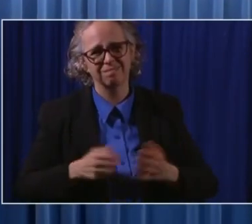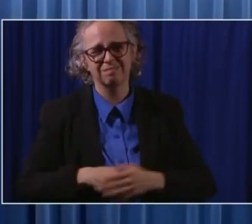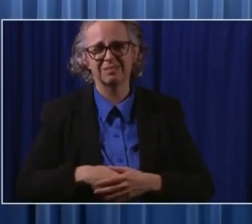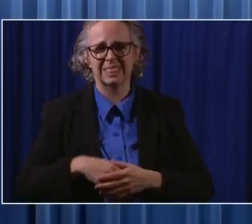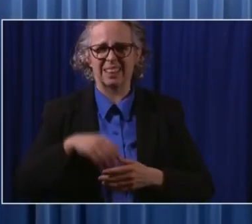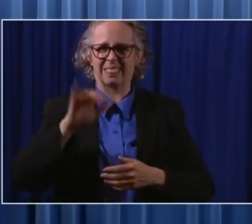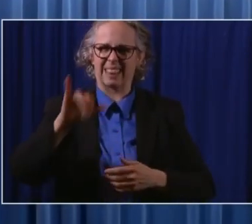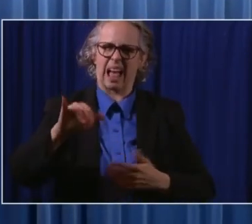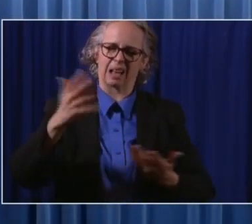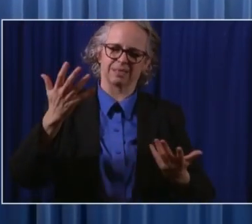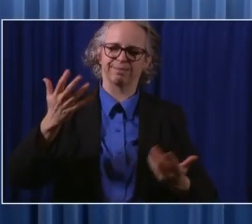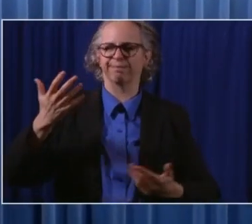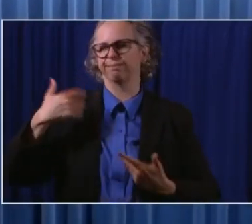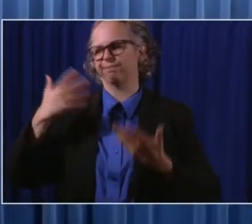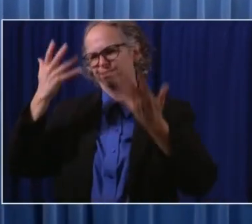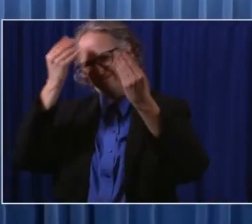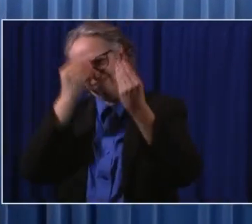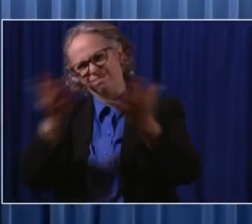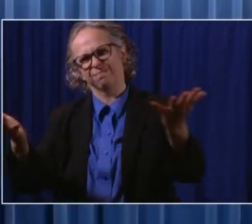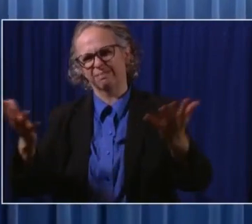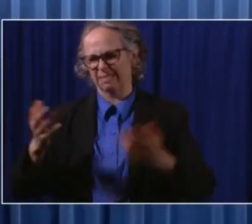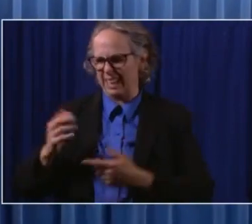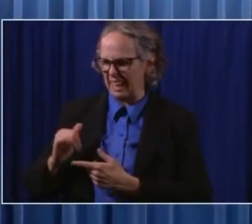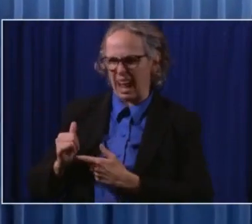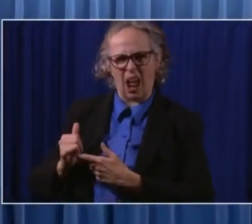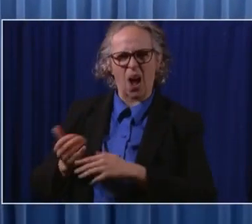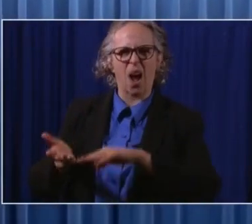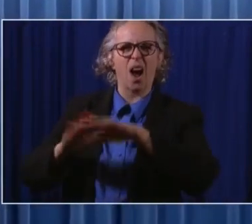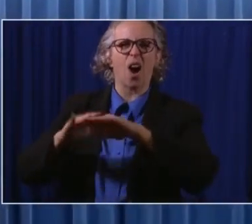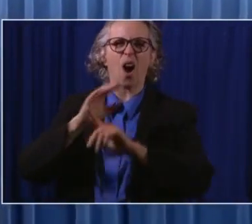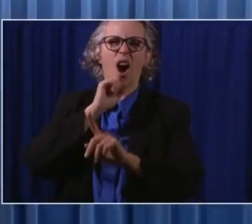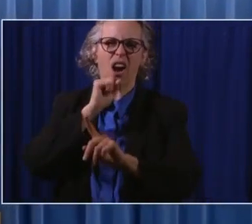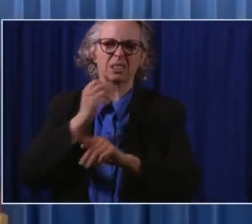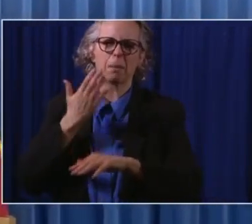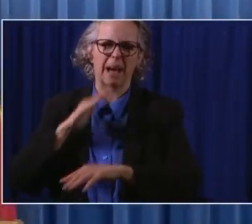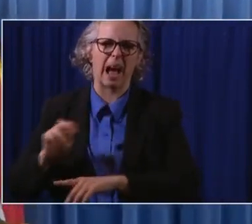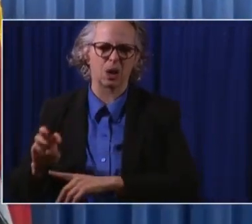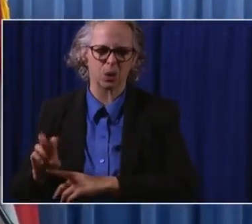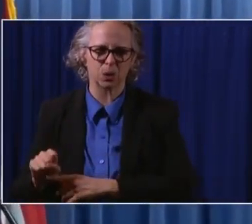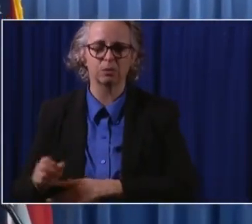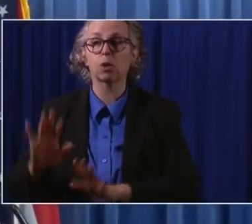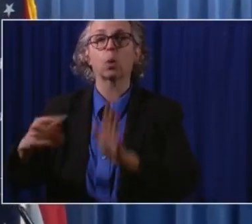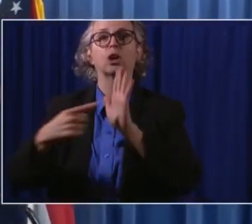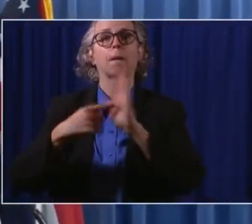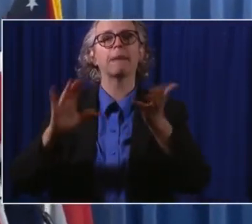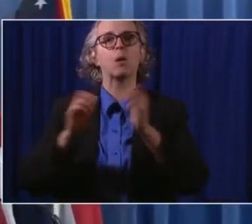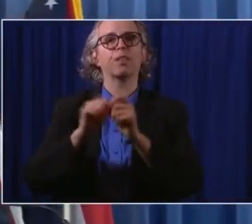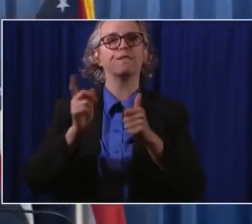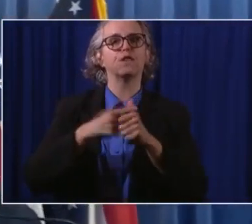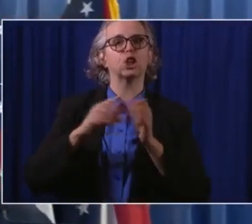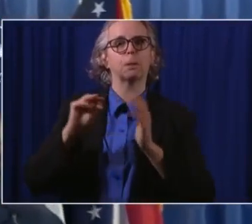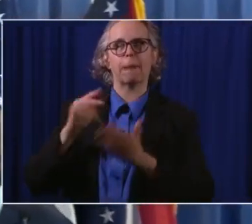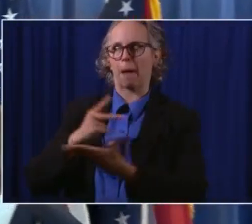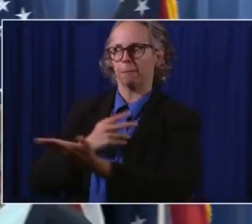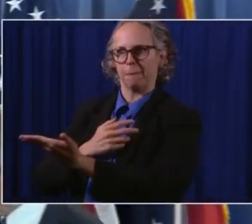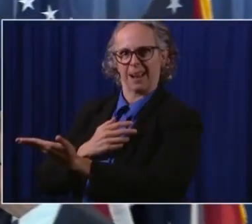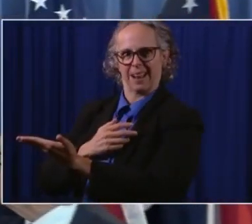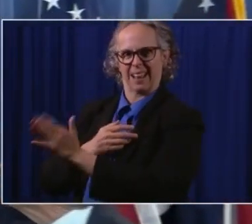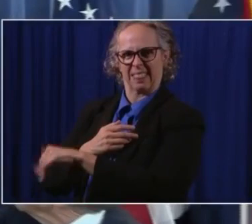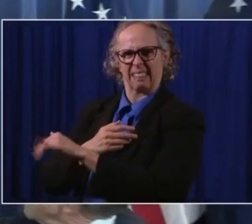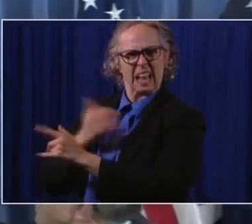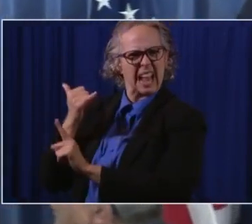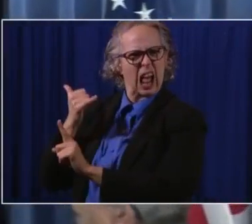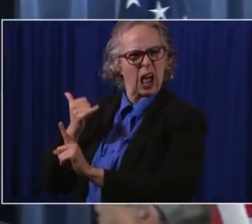back to the first map we had. Again, you kind of get a picture, a lot of the yellow counties. A lot of the yellow counties, fewer